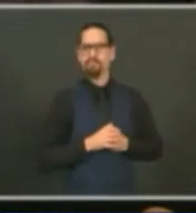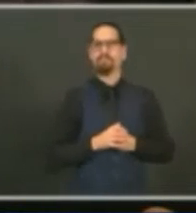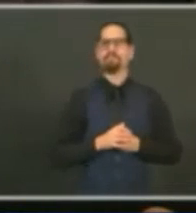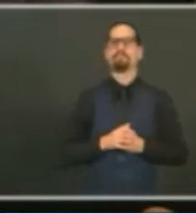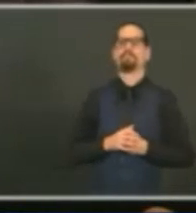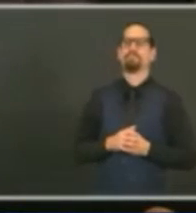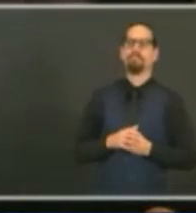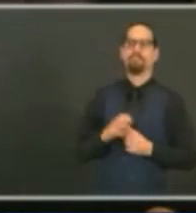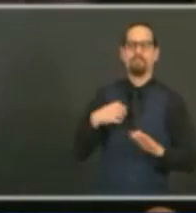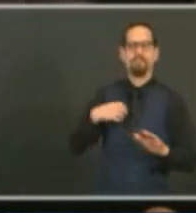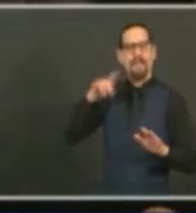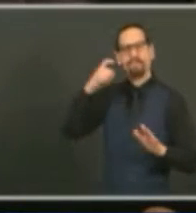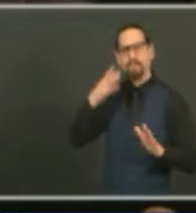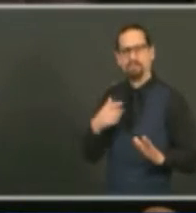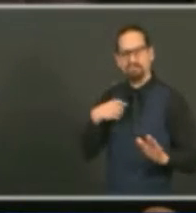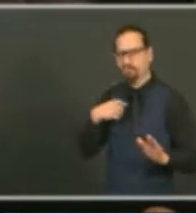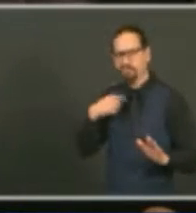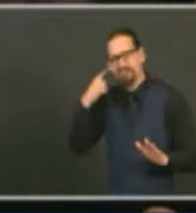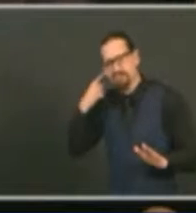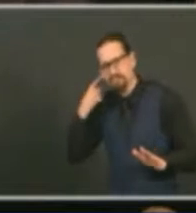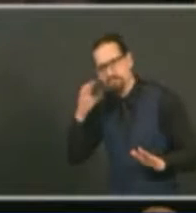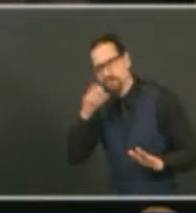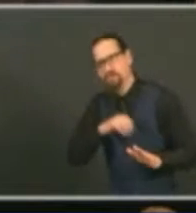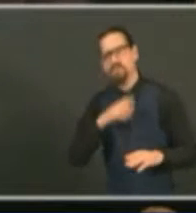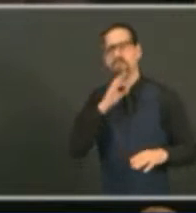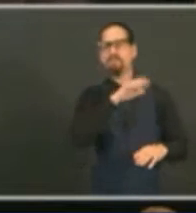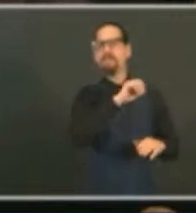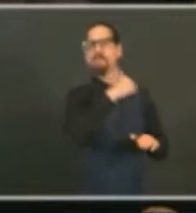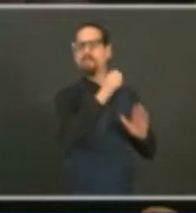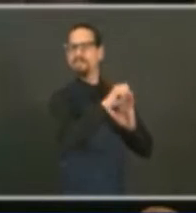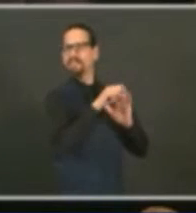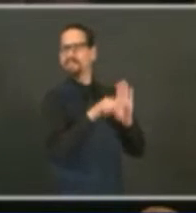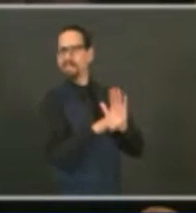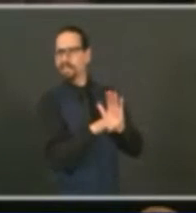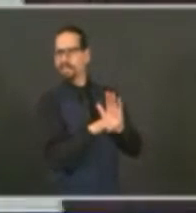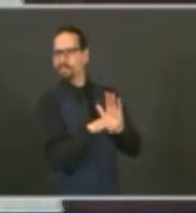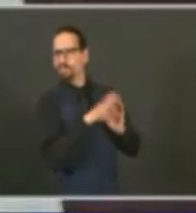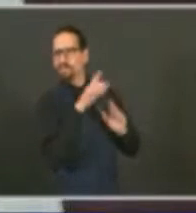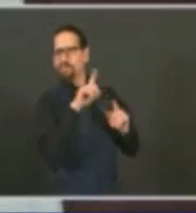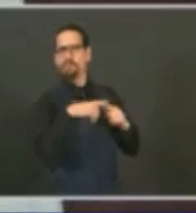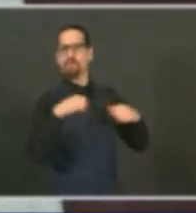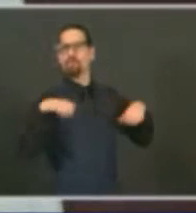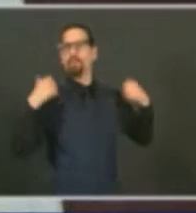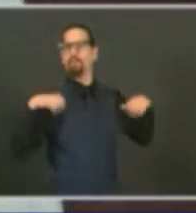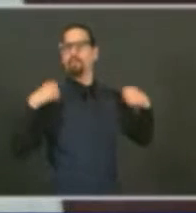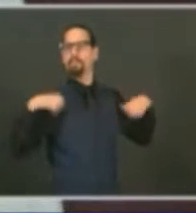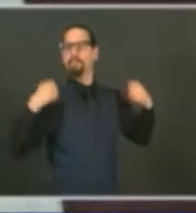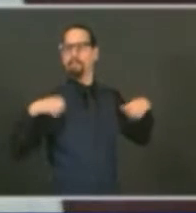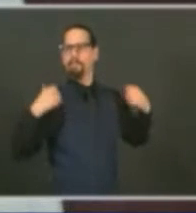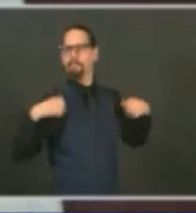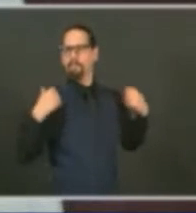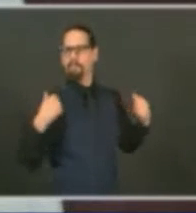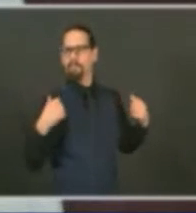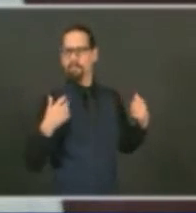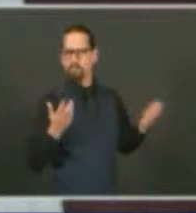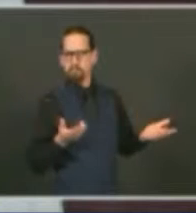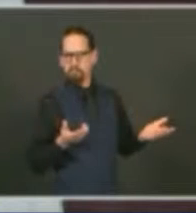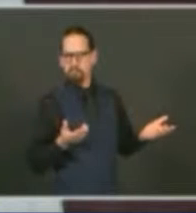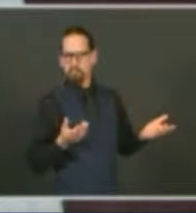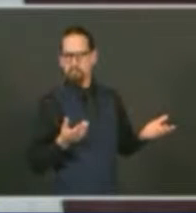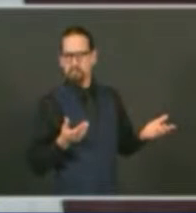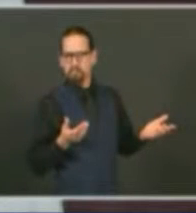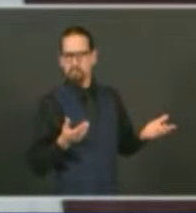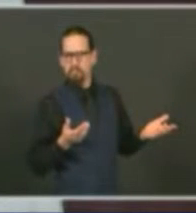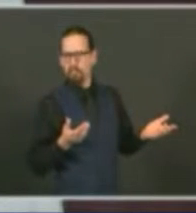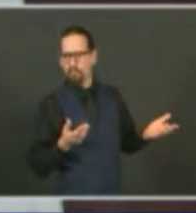have to Is the state contemplating any actions against the gyms and other establishments that are flaunting orders to close? Yeah, I'm